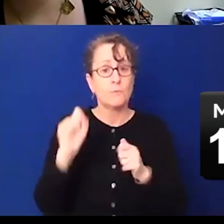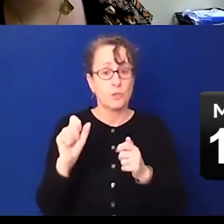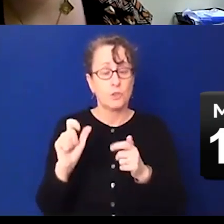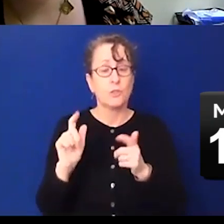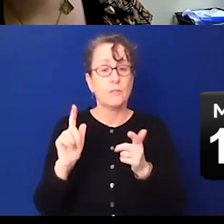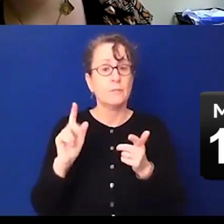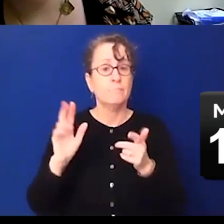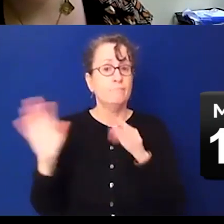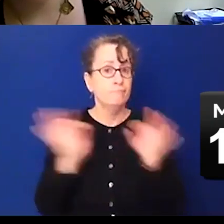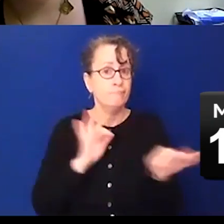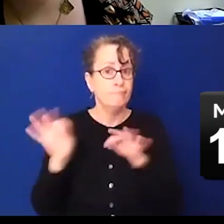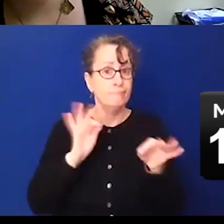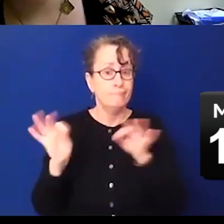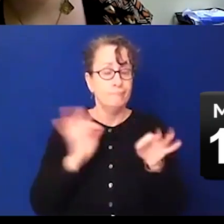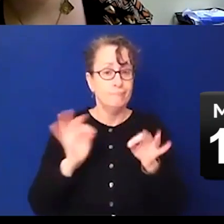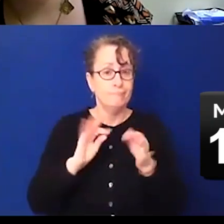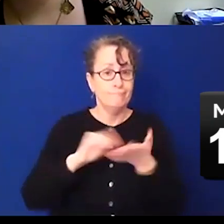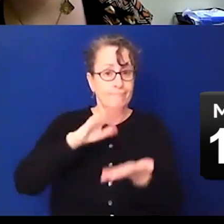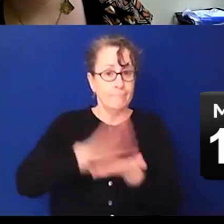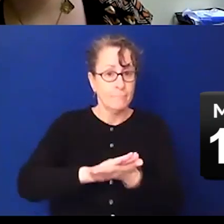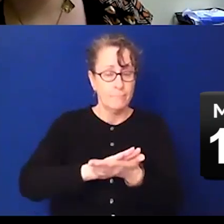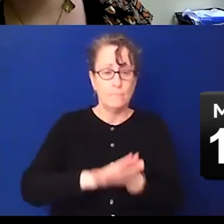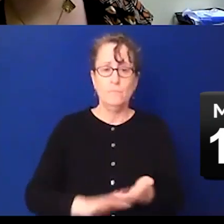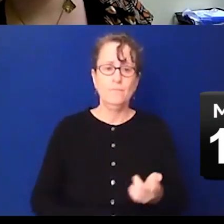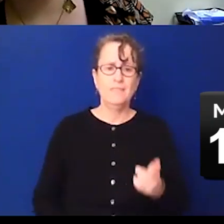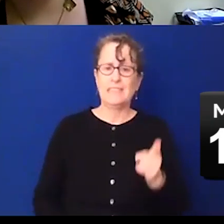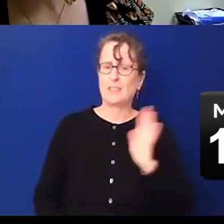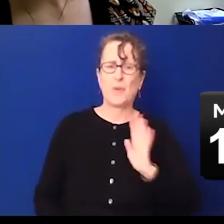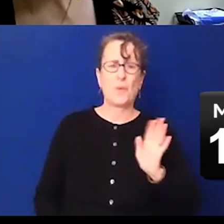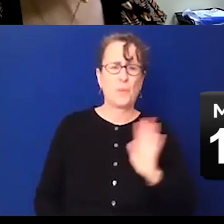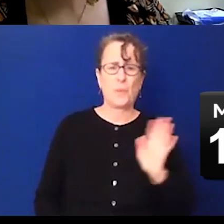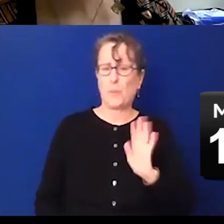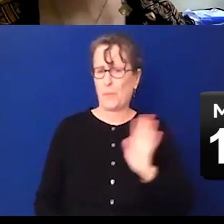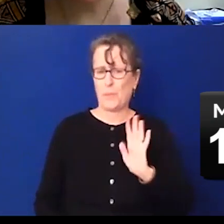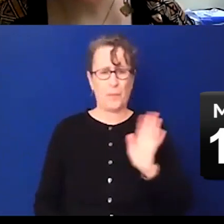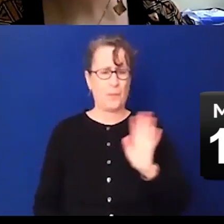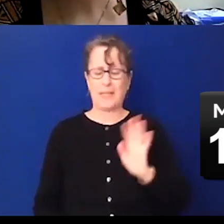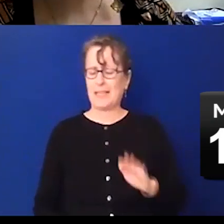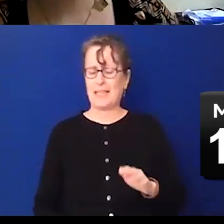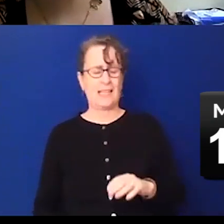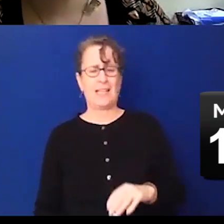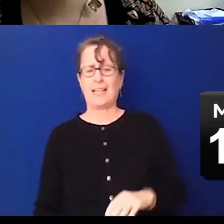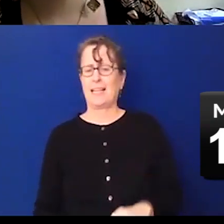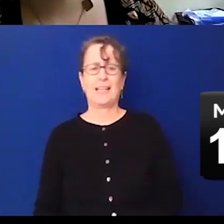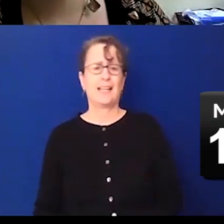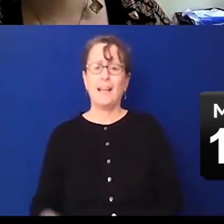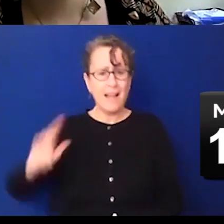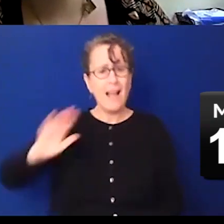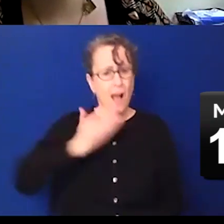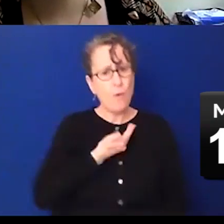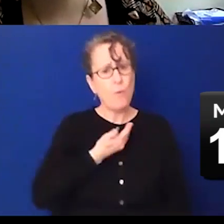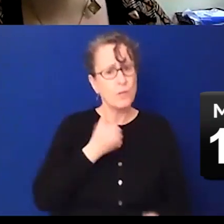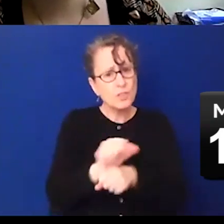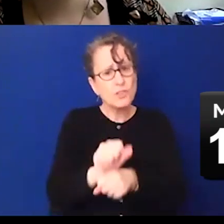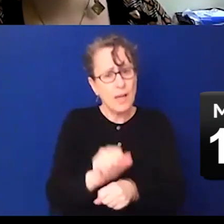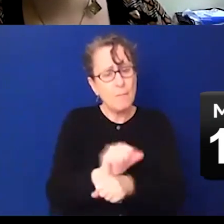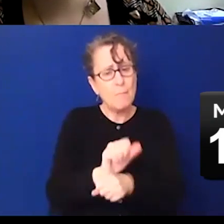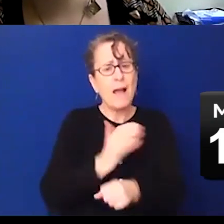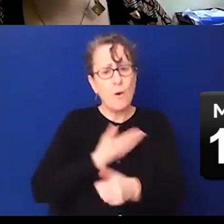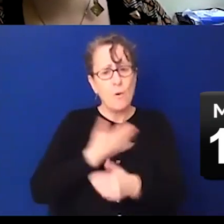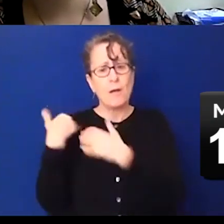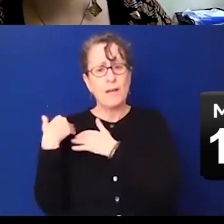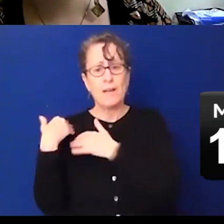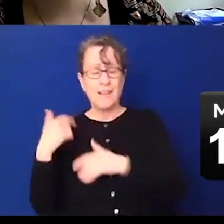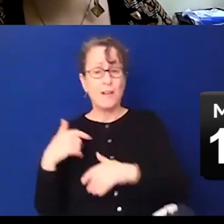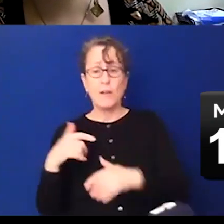Correct. Oh, no. That's not the will of the RTM. We have to do this. We don't know what the will of the RTM is